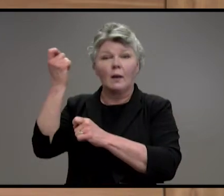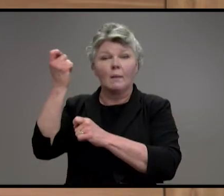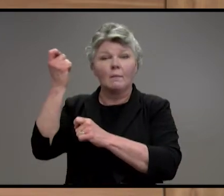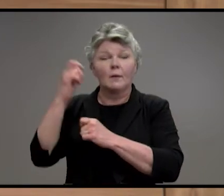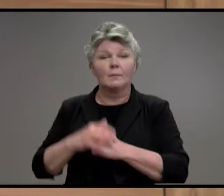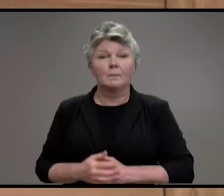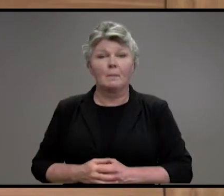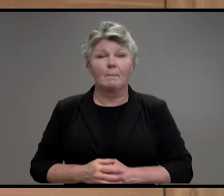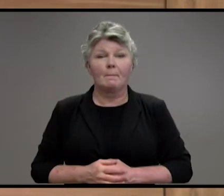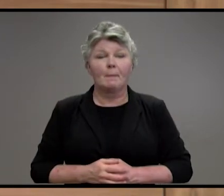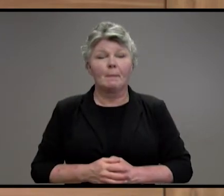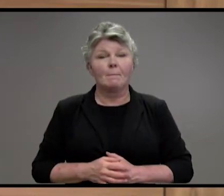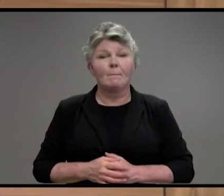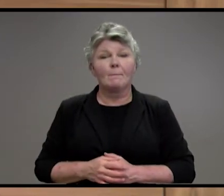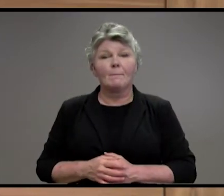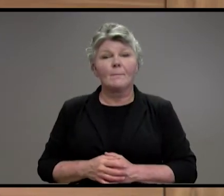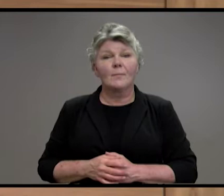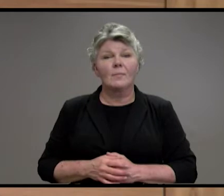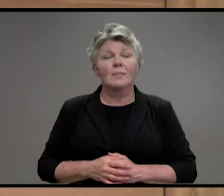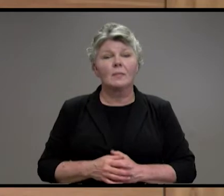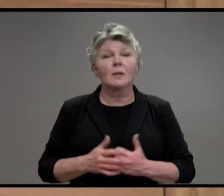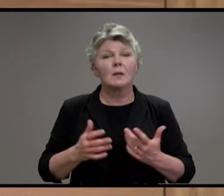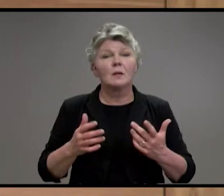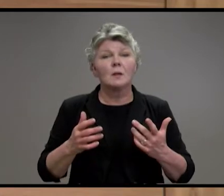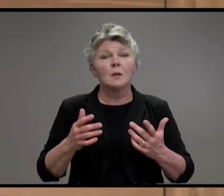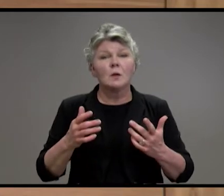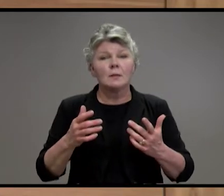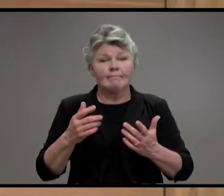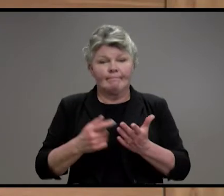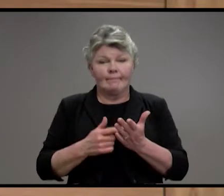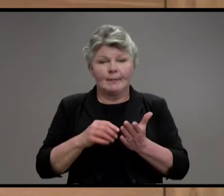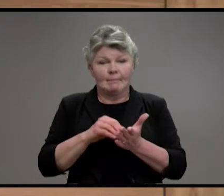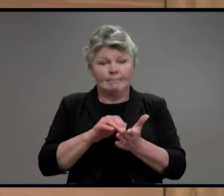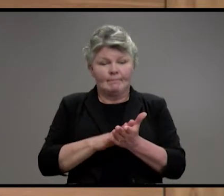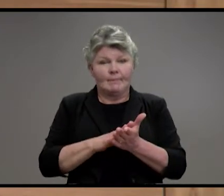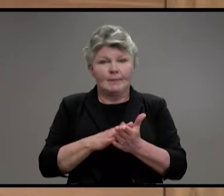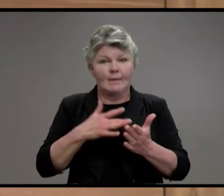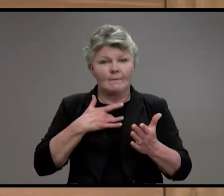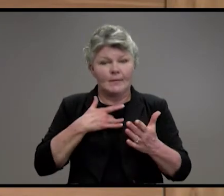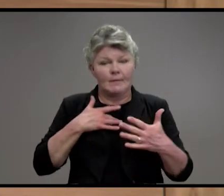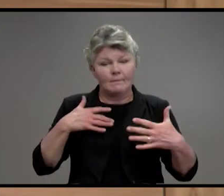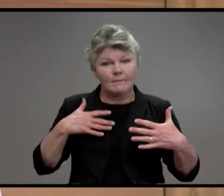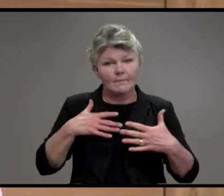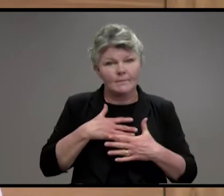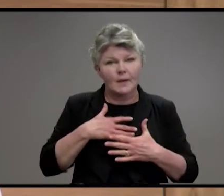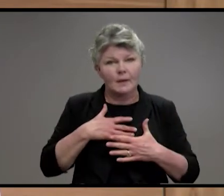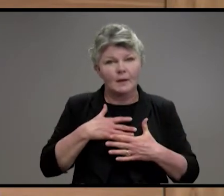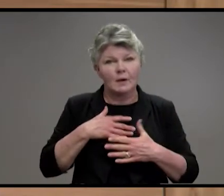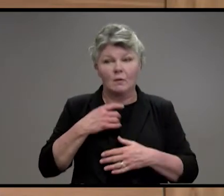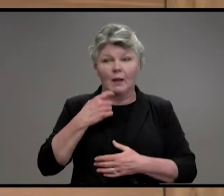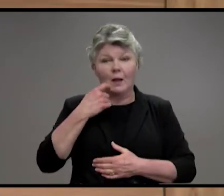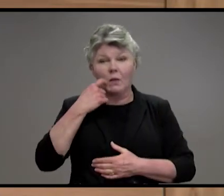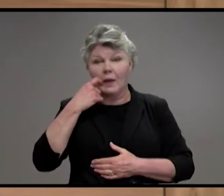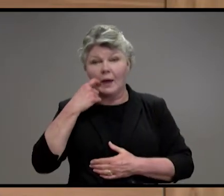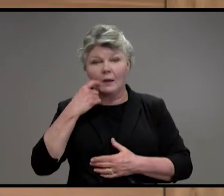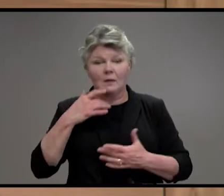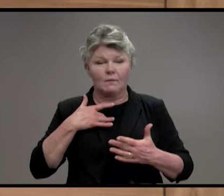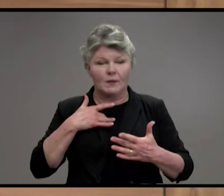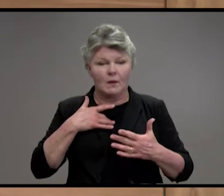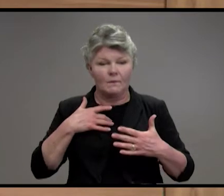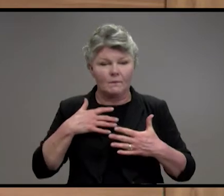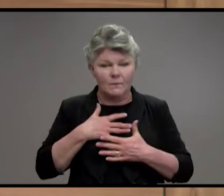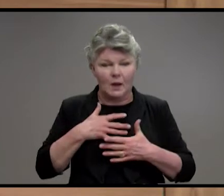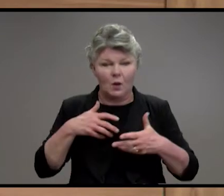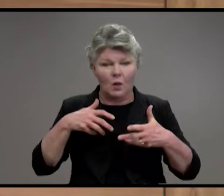The story of the addict, which is filled with fear, compulsion, and loss, is transformed by Christ into a